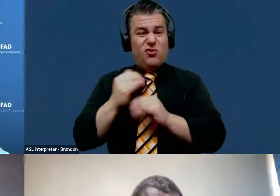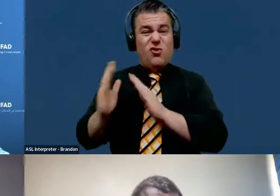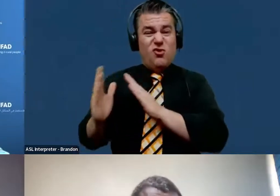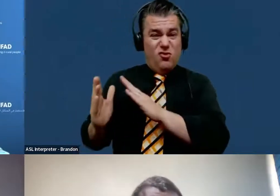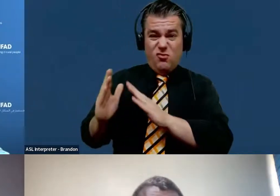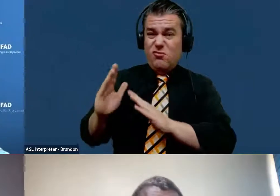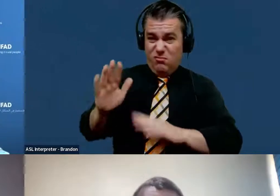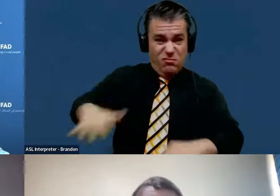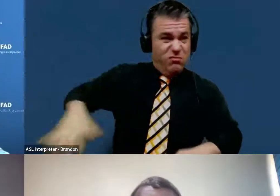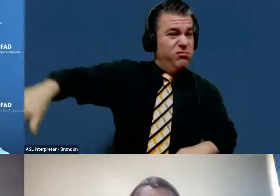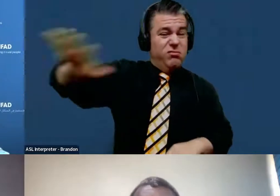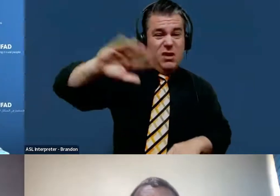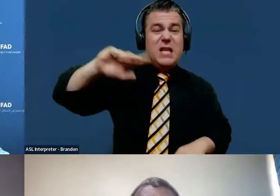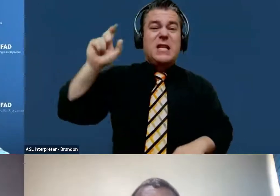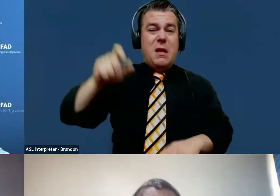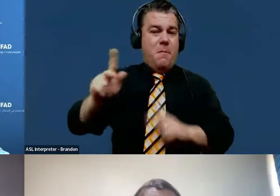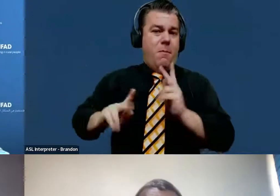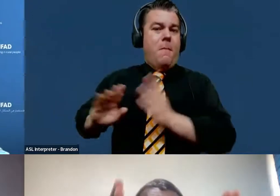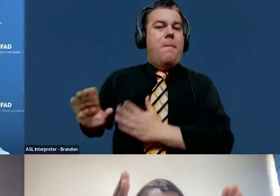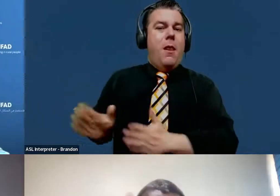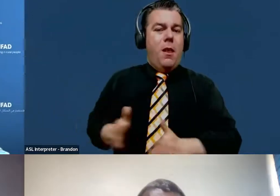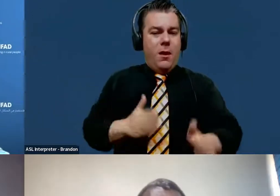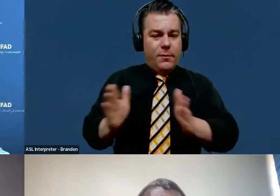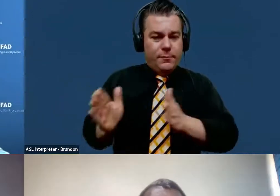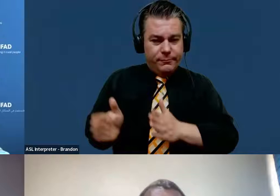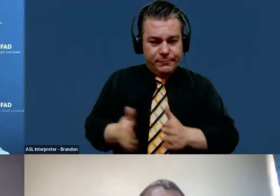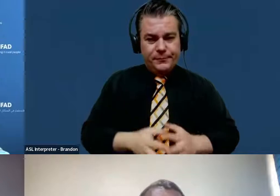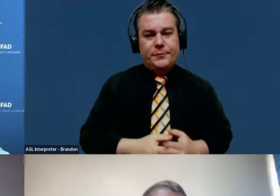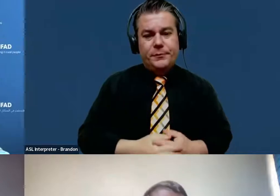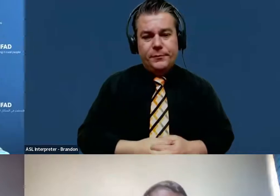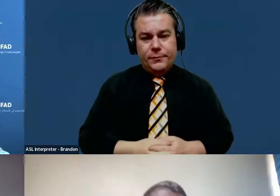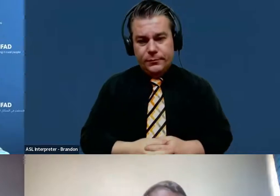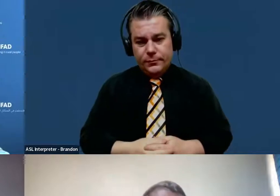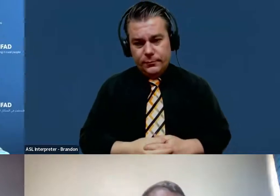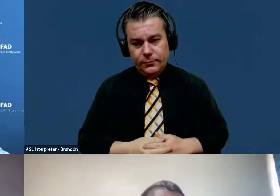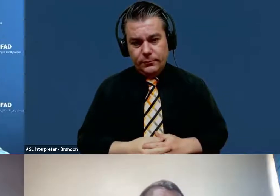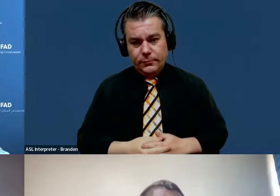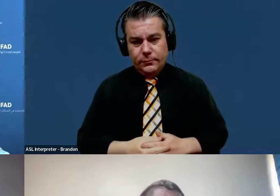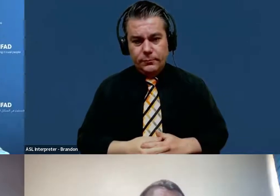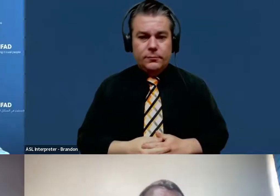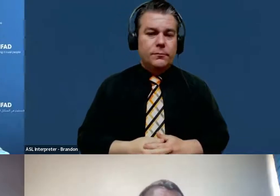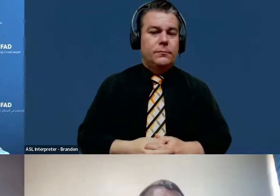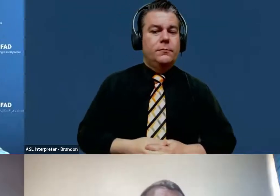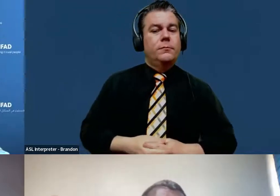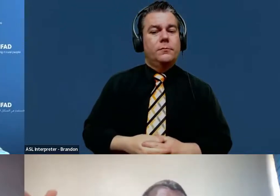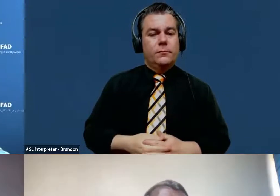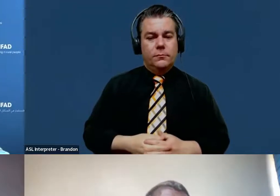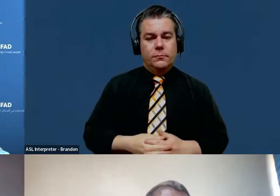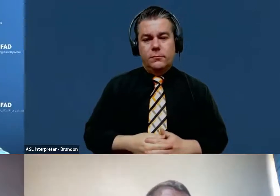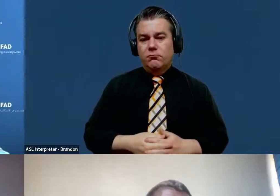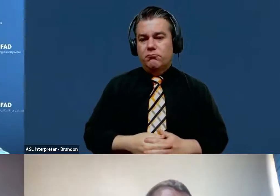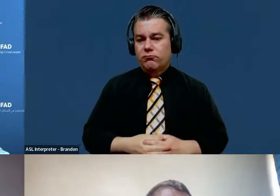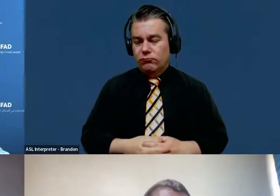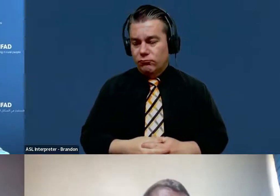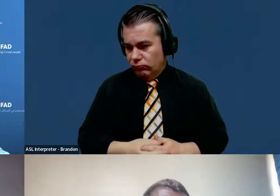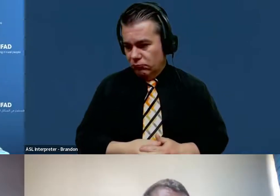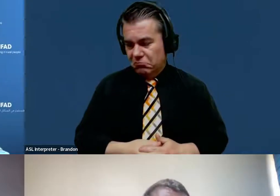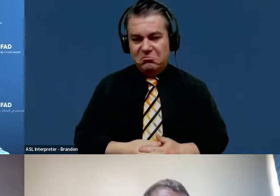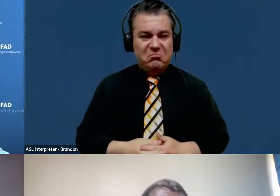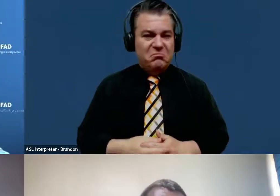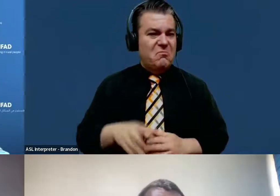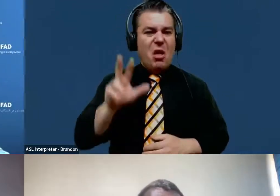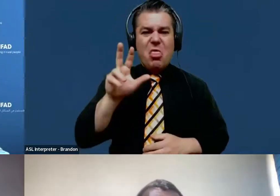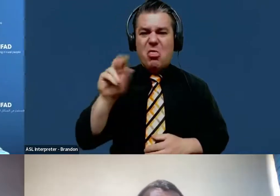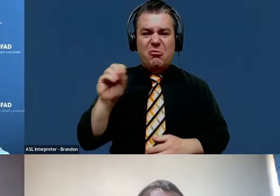ahead. The temporal threshold of development in the next 30 to 50